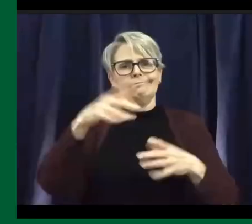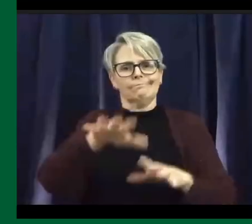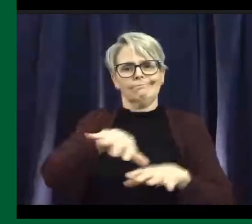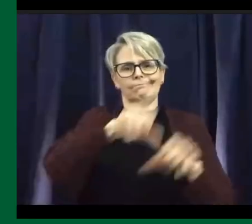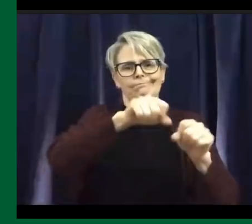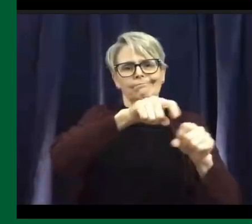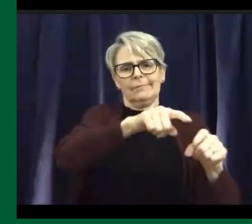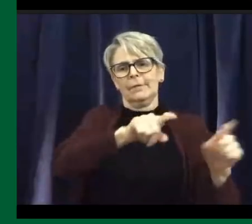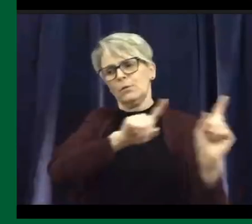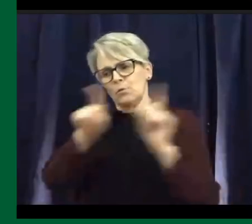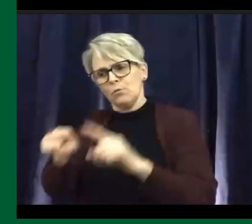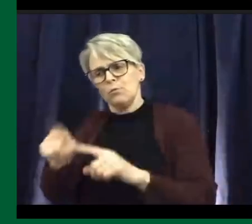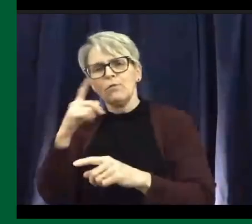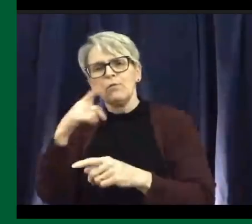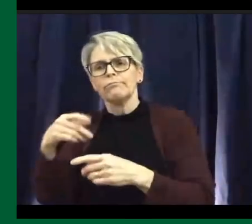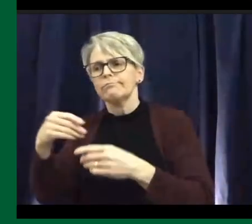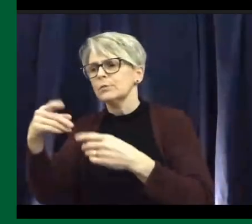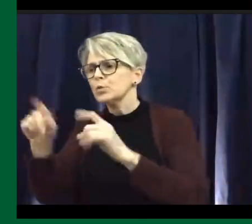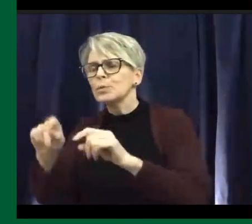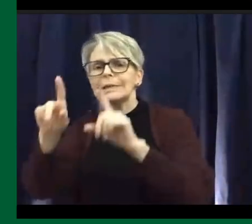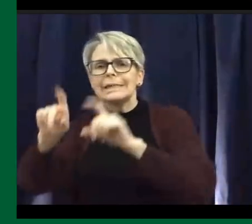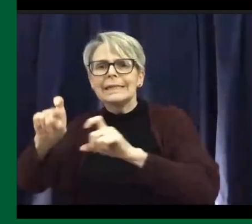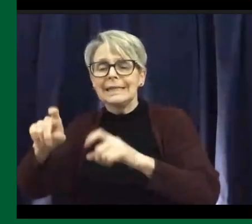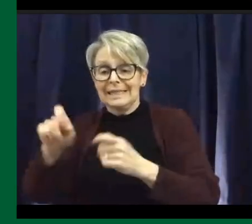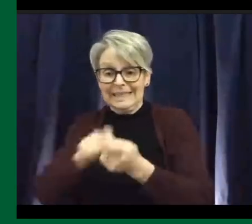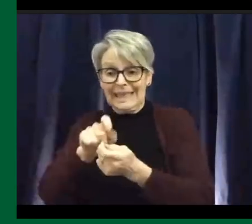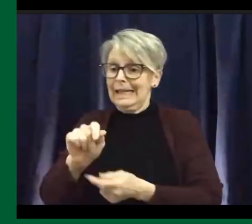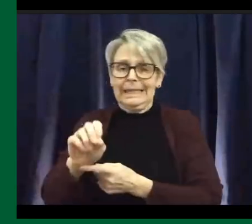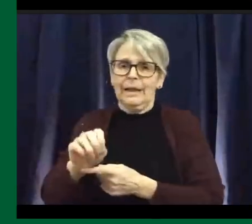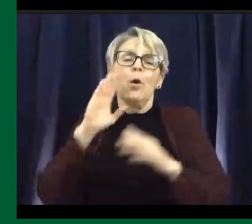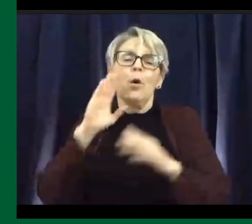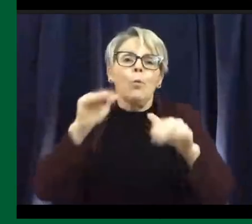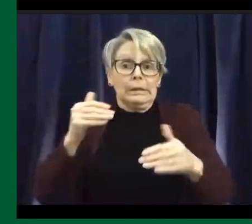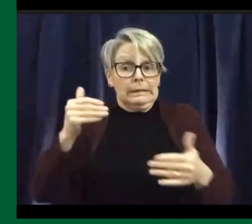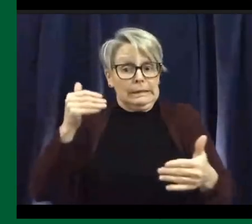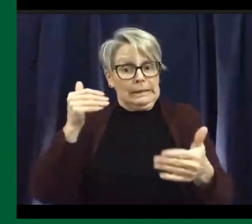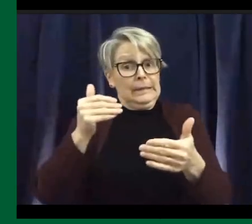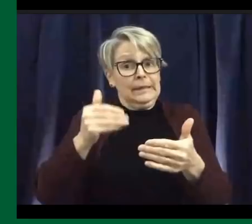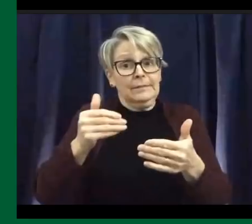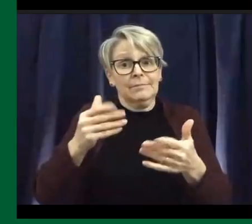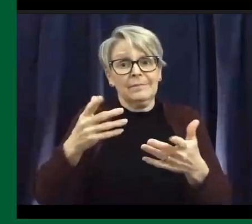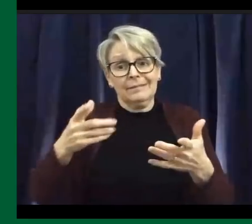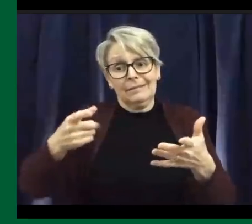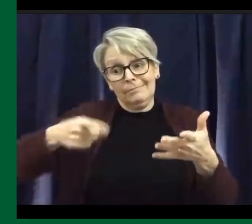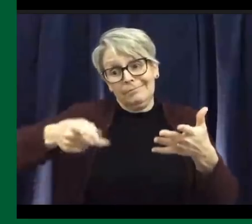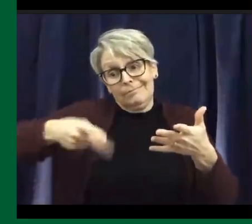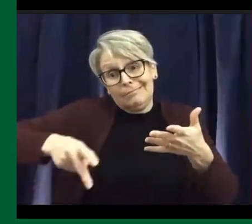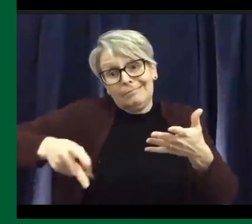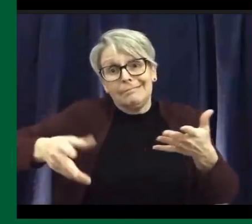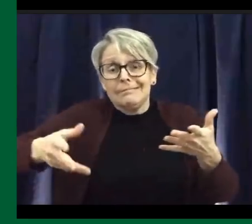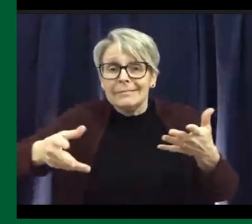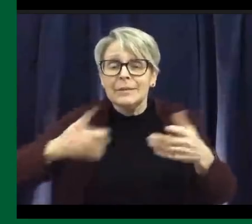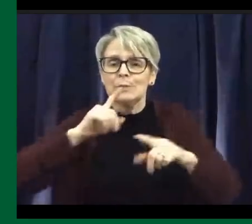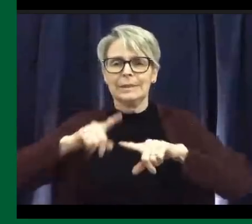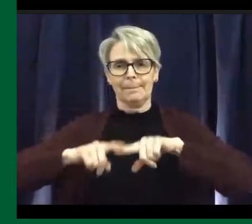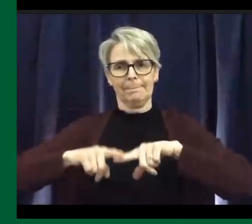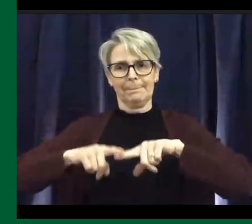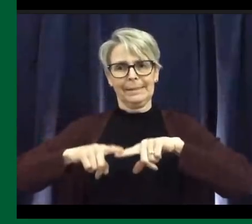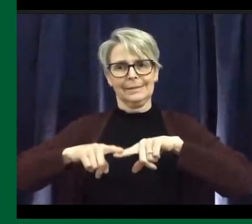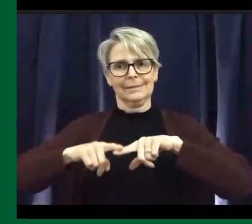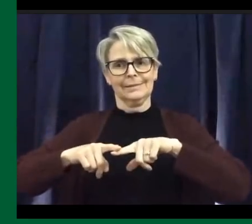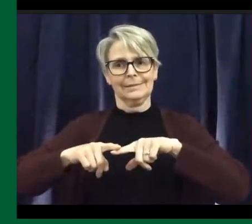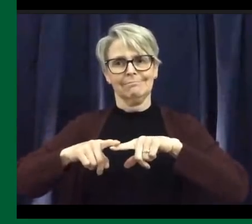because, like I said, we hope it's in the weeks to come, the next few weeks, but it'll depend upon how successful we are